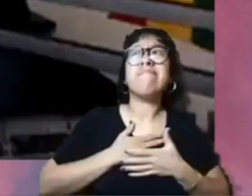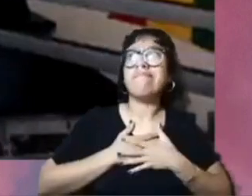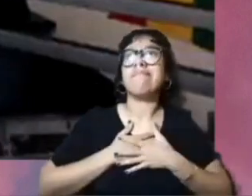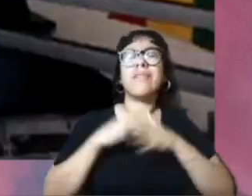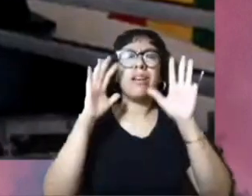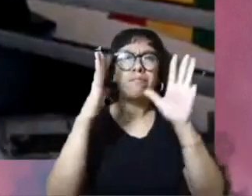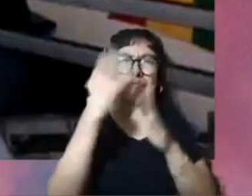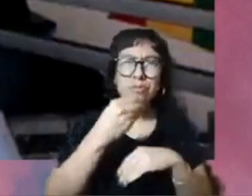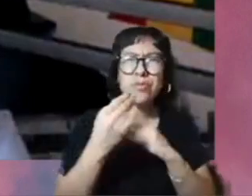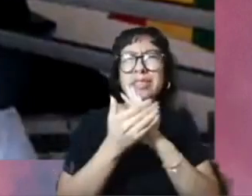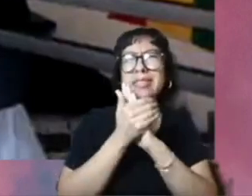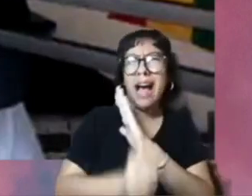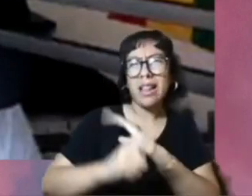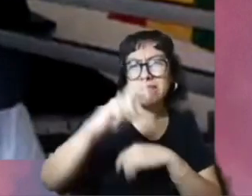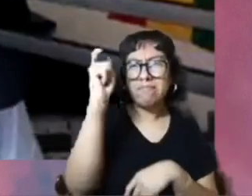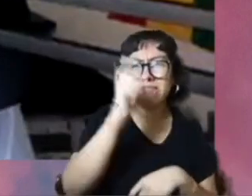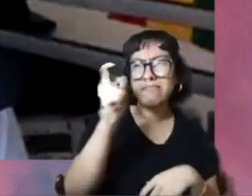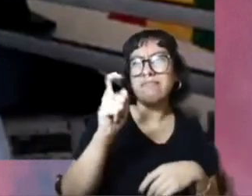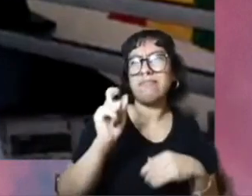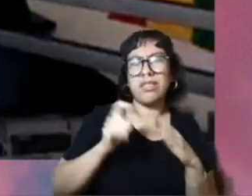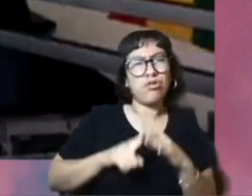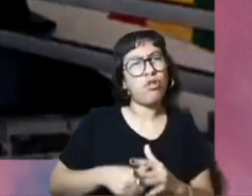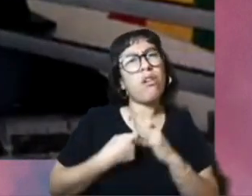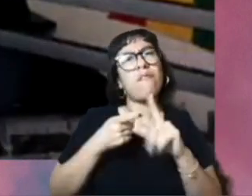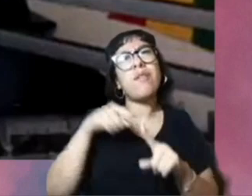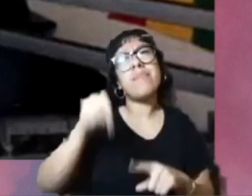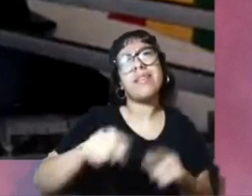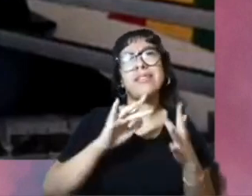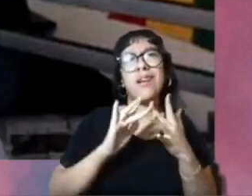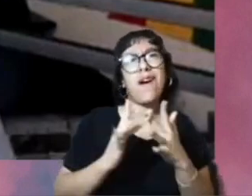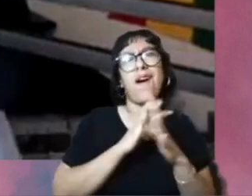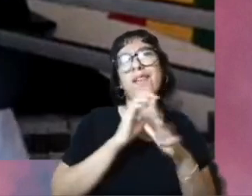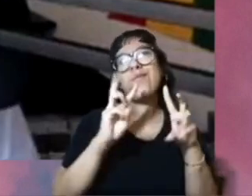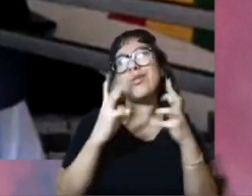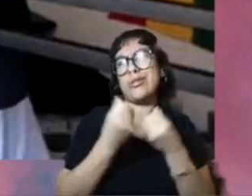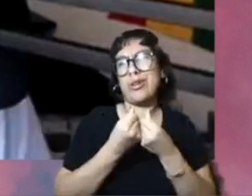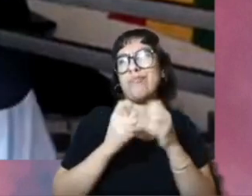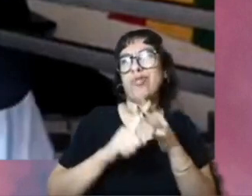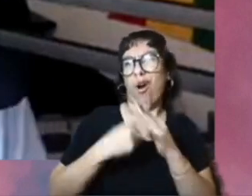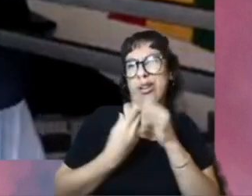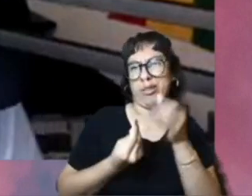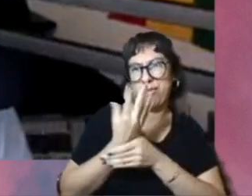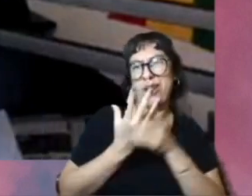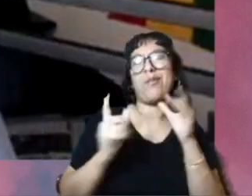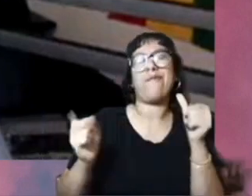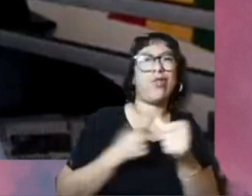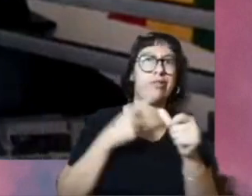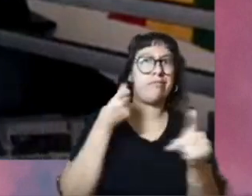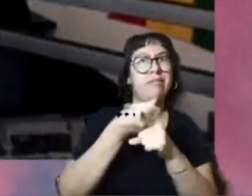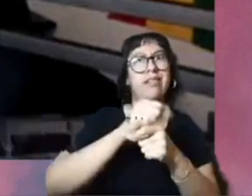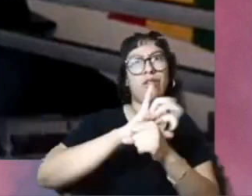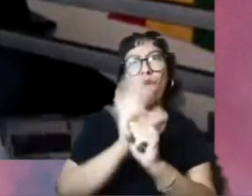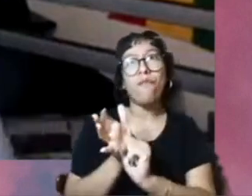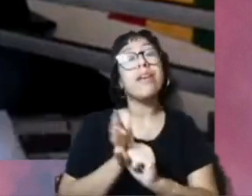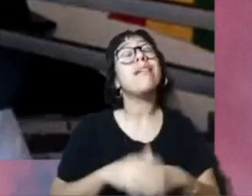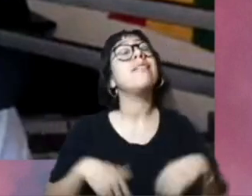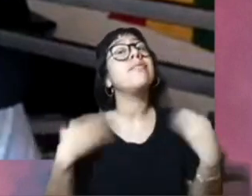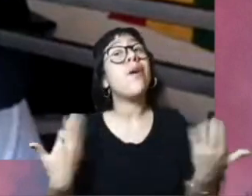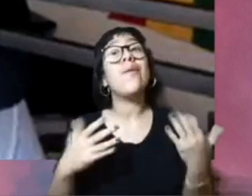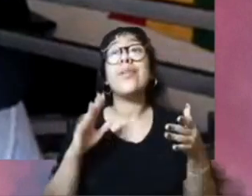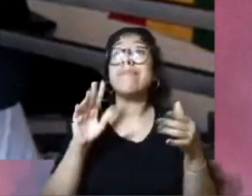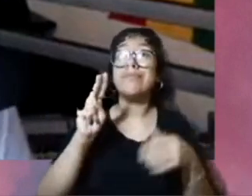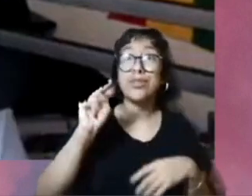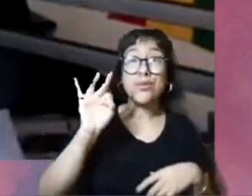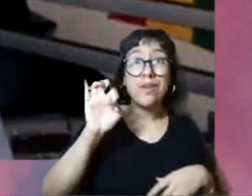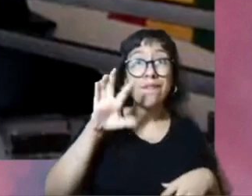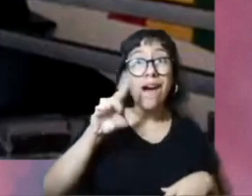and wisdom and foresight that emerged in our online workshop spaces back in the spring when this whole thing first started. So the Unified Anthology allowed